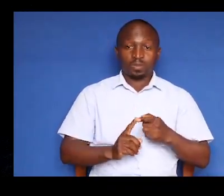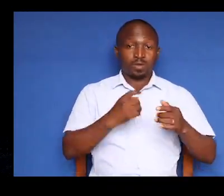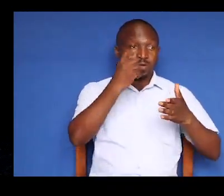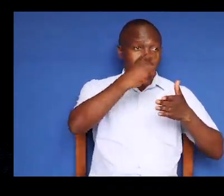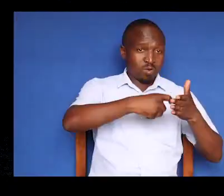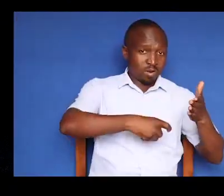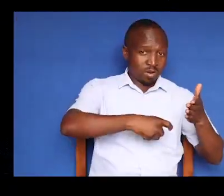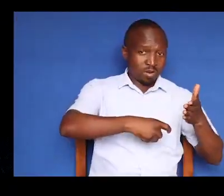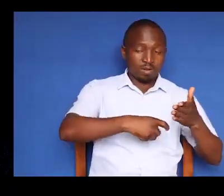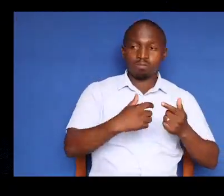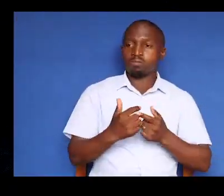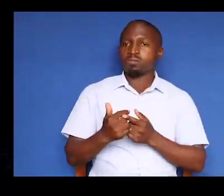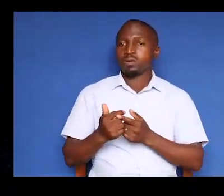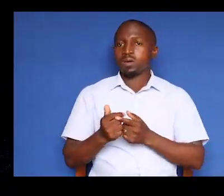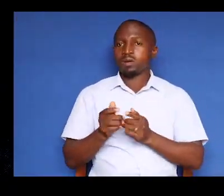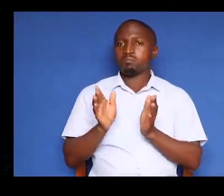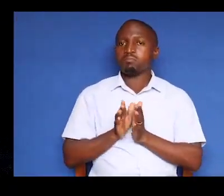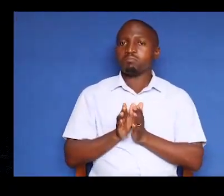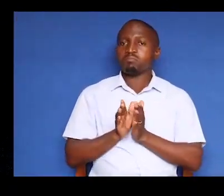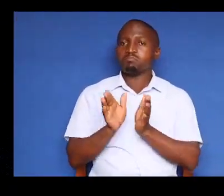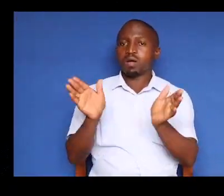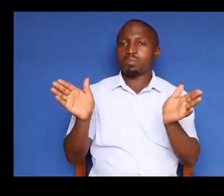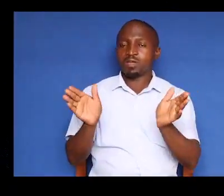finance. This tax,